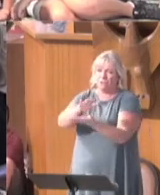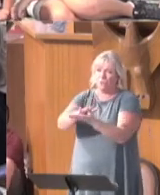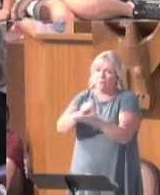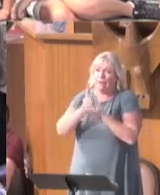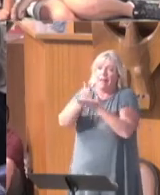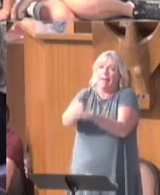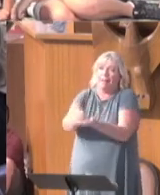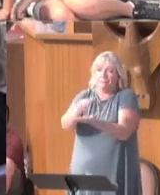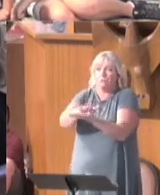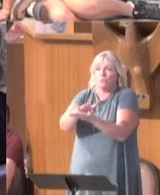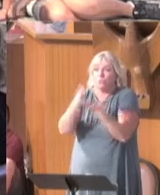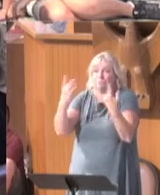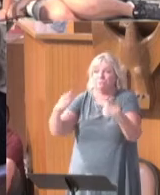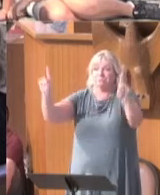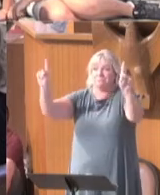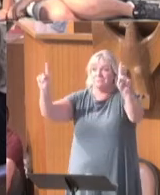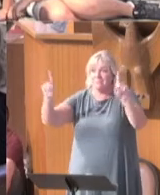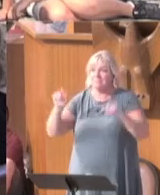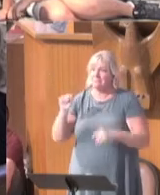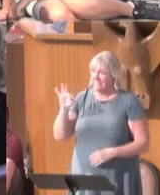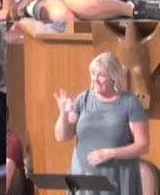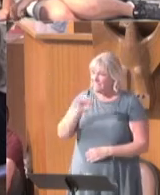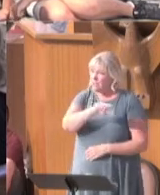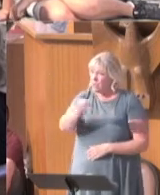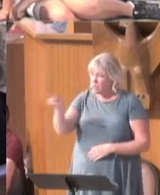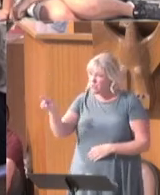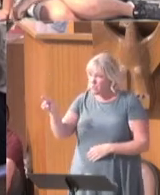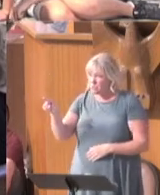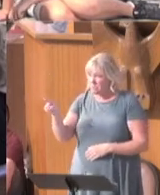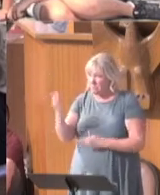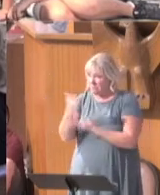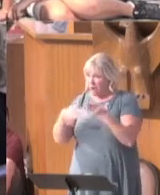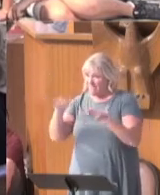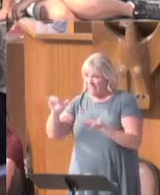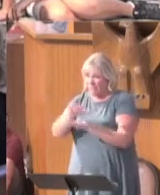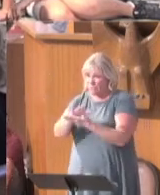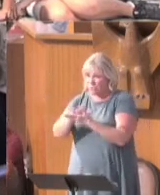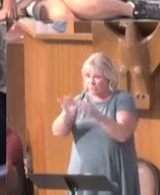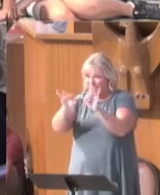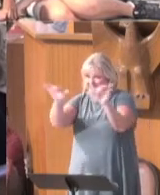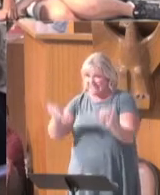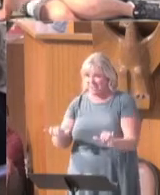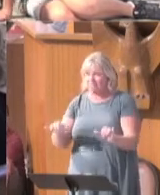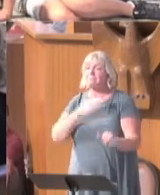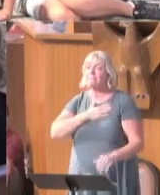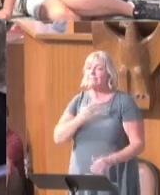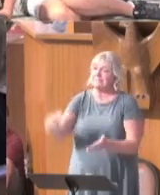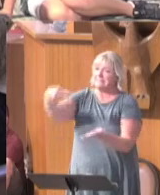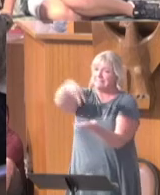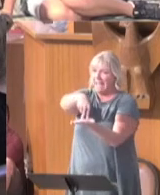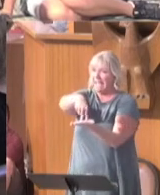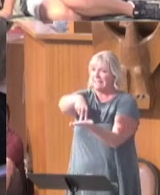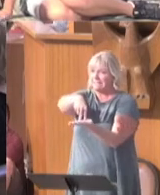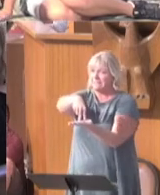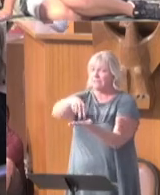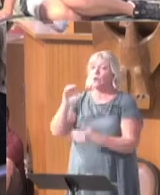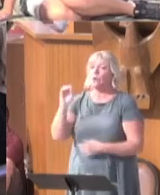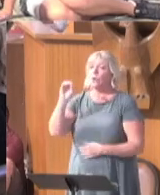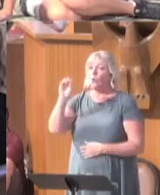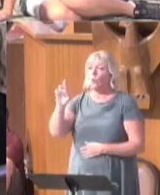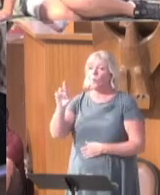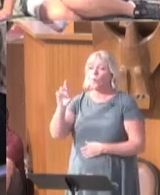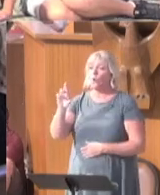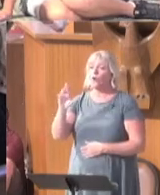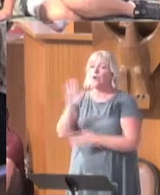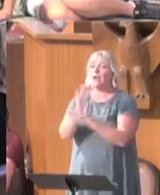school possible. If you fall into one of those categories, we invite you to stand or to open